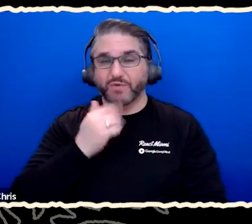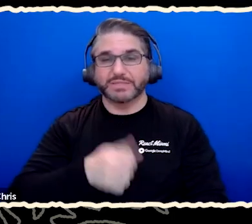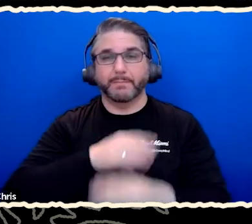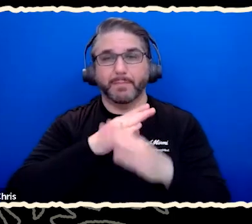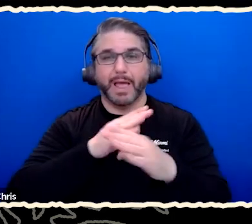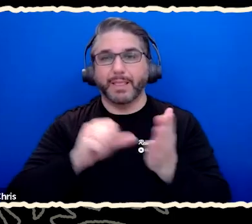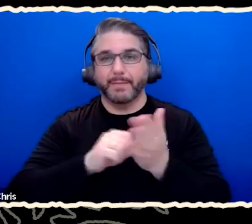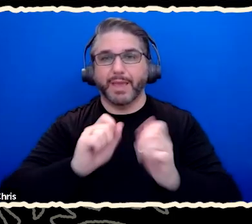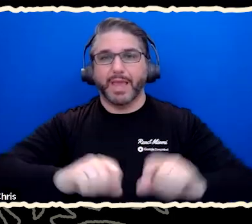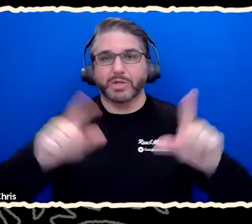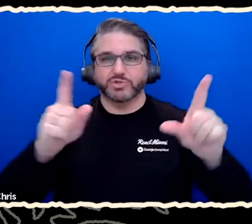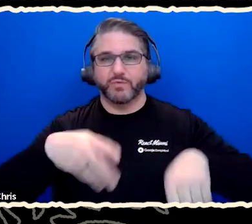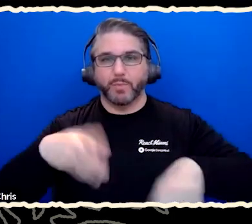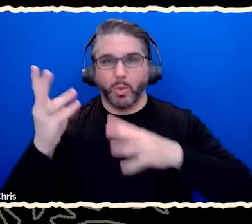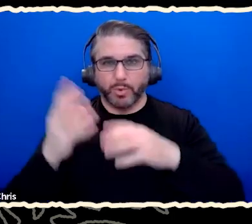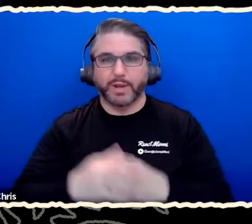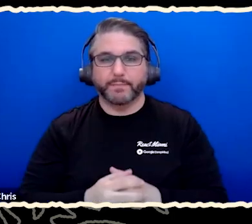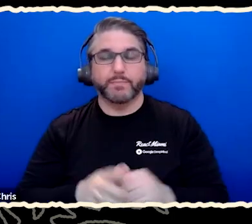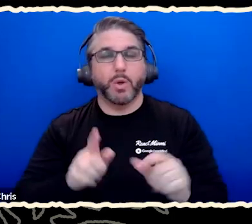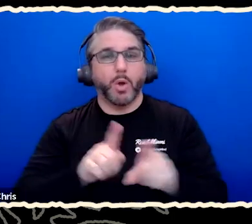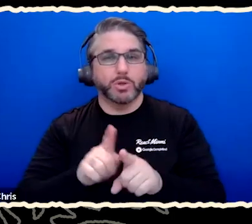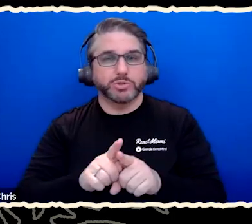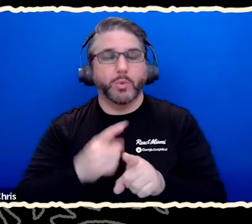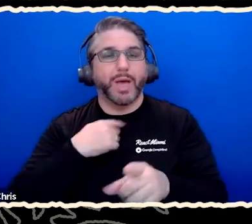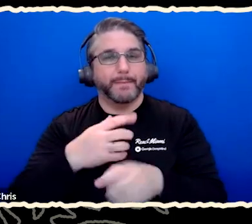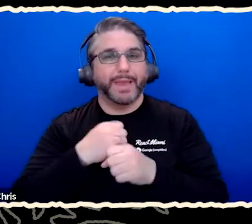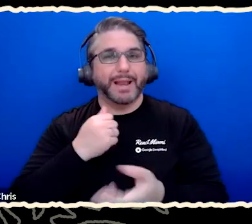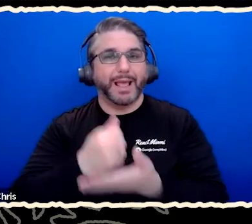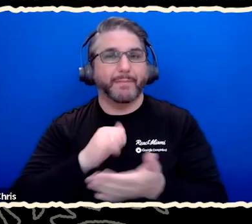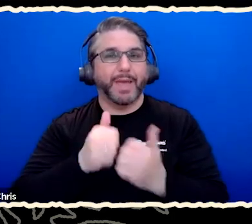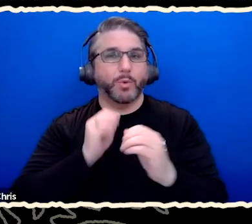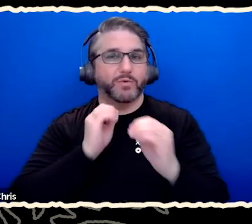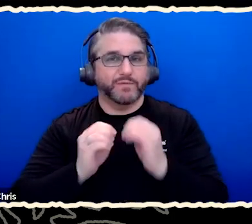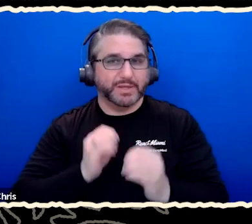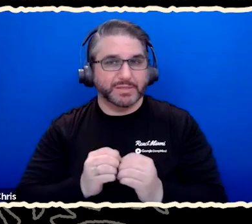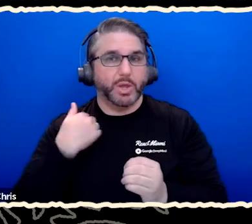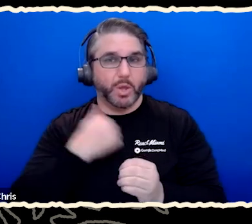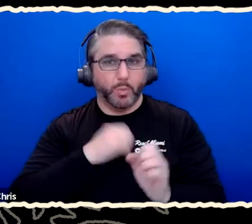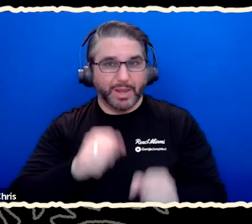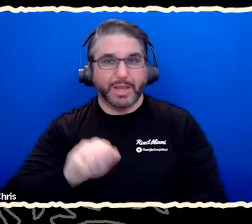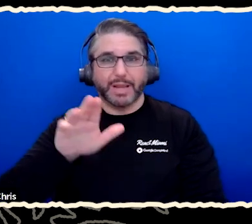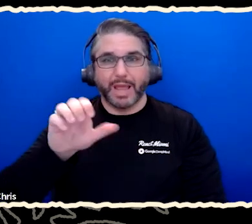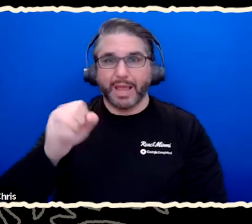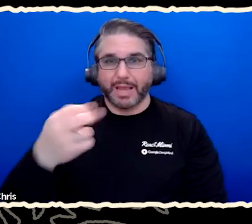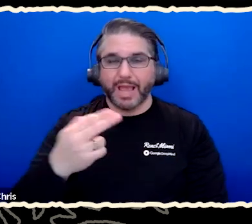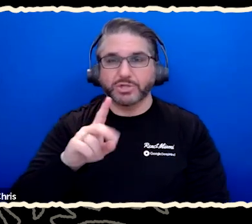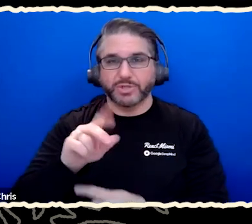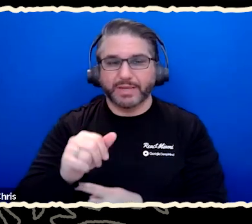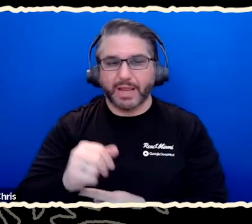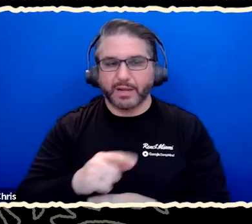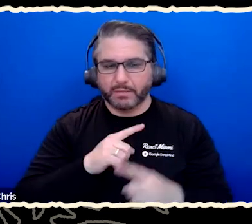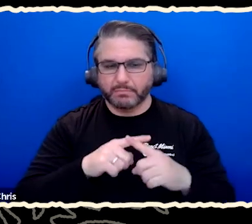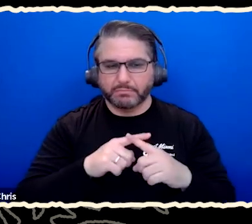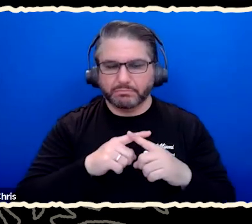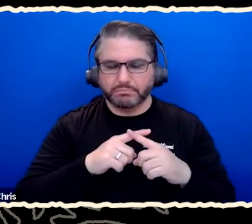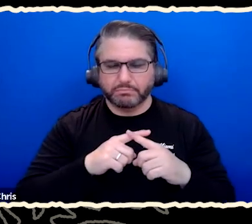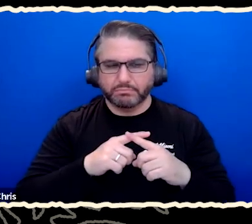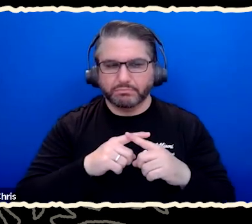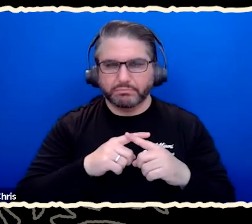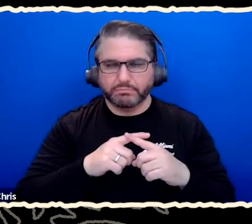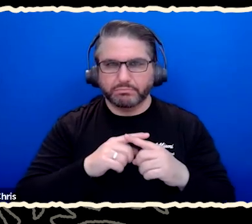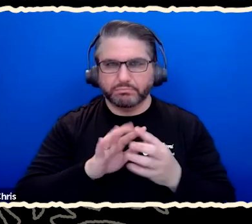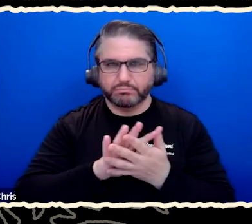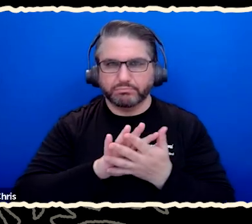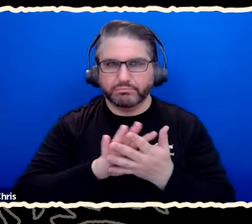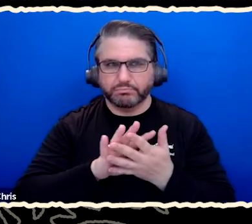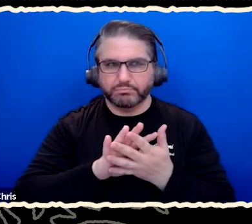And I'm also getting some help on how to fix it. We can cache the data, We can move it within Suspense, or we can allow this route